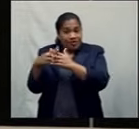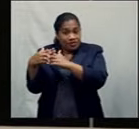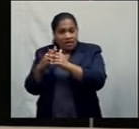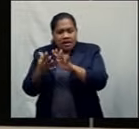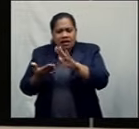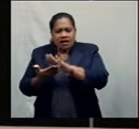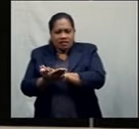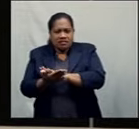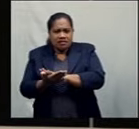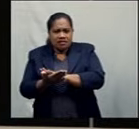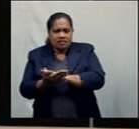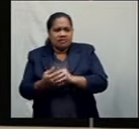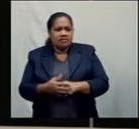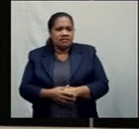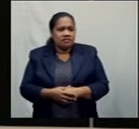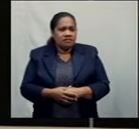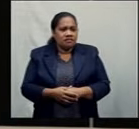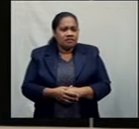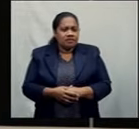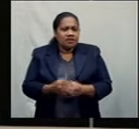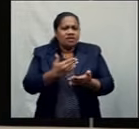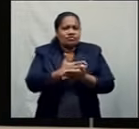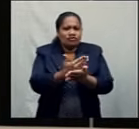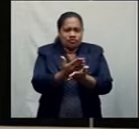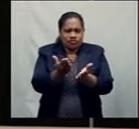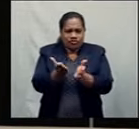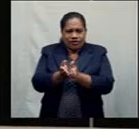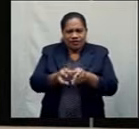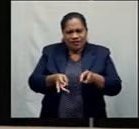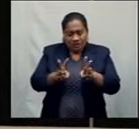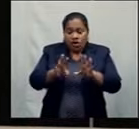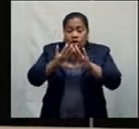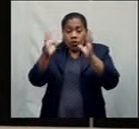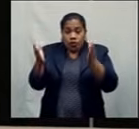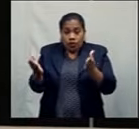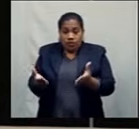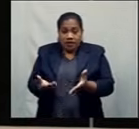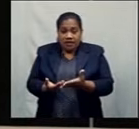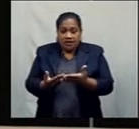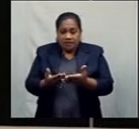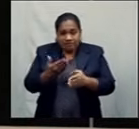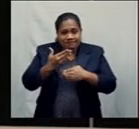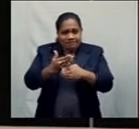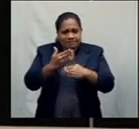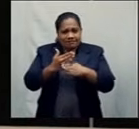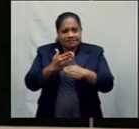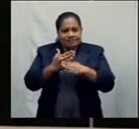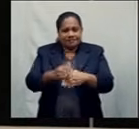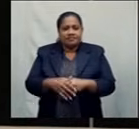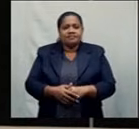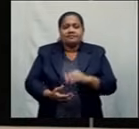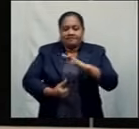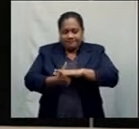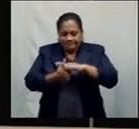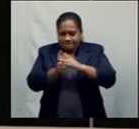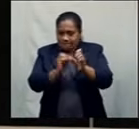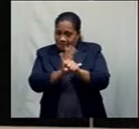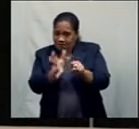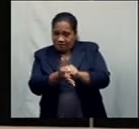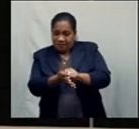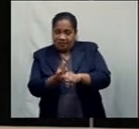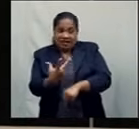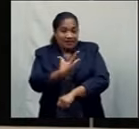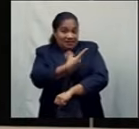Facility Vaccine Dose Sharing Mechanism. This is a worldwide initiative aimed at equitable access to COVID-19